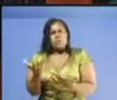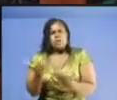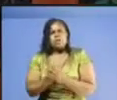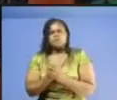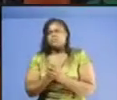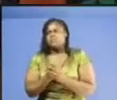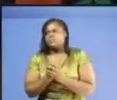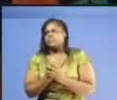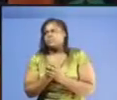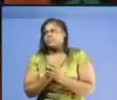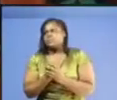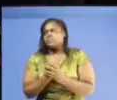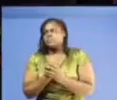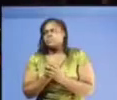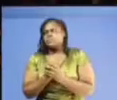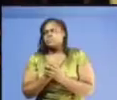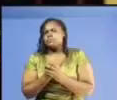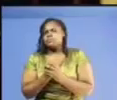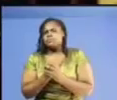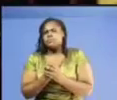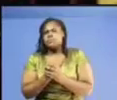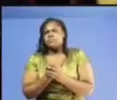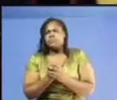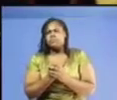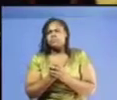rest of Noah's generation?